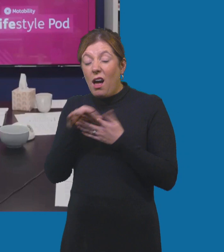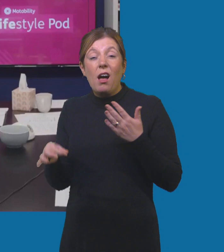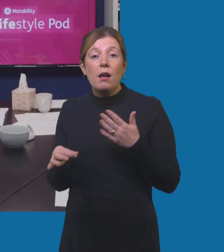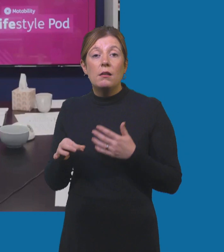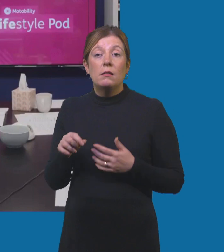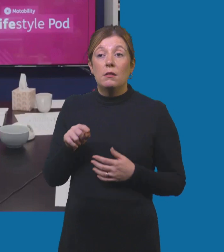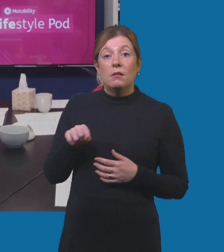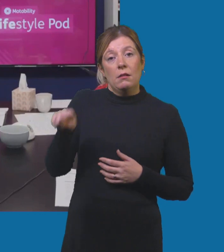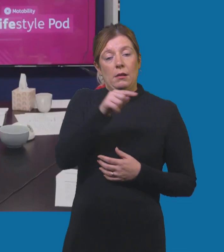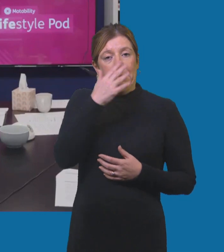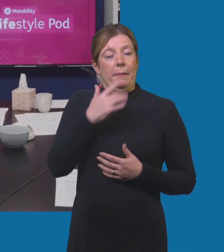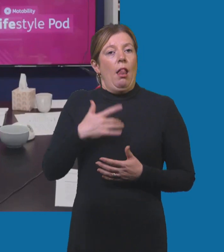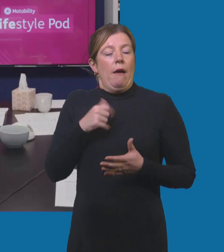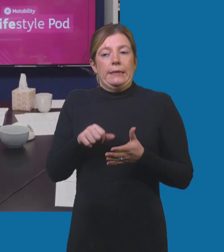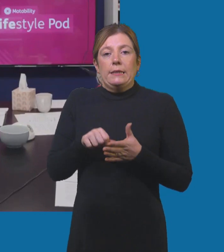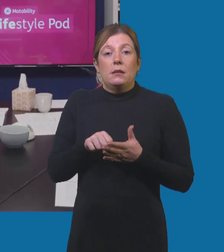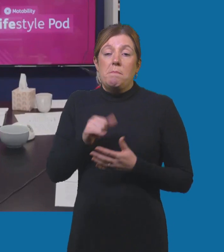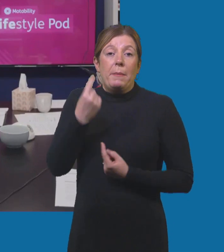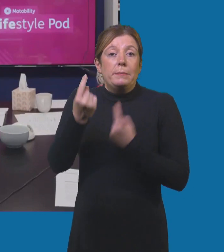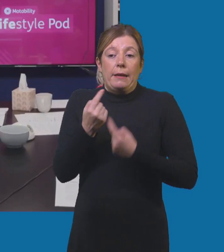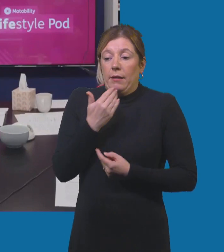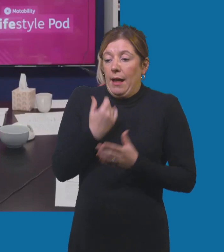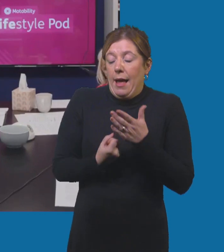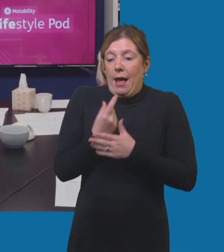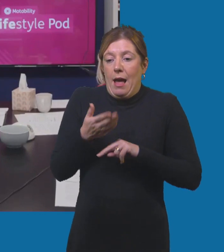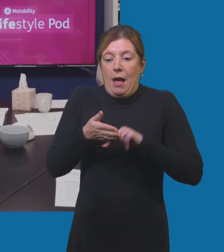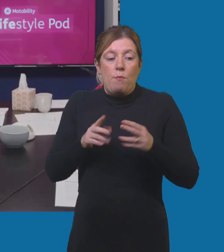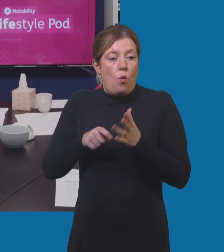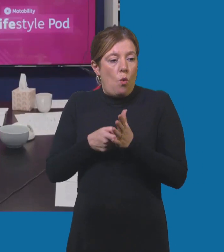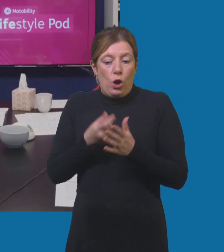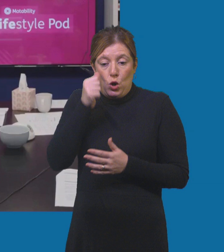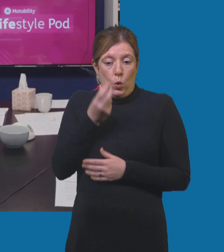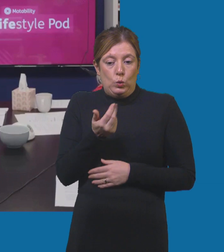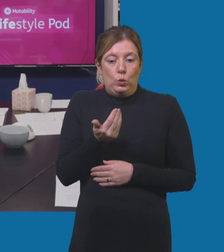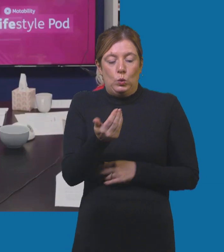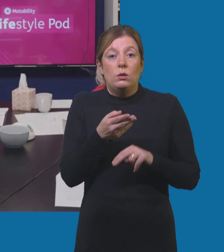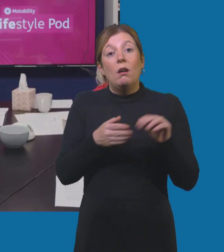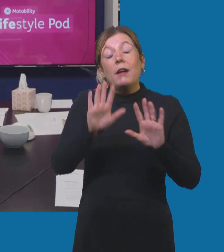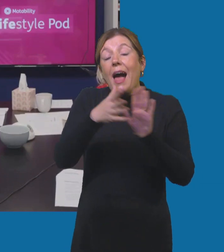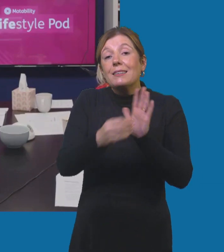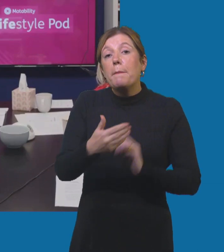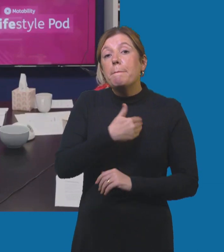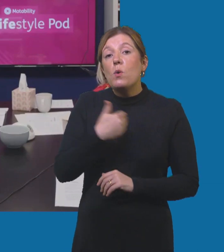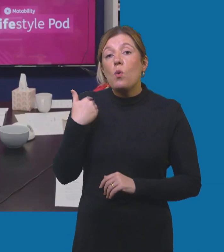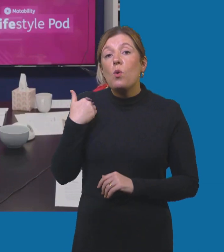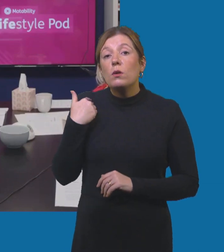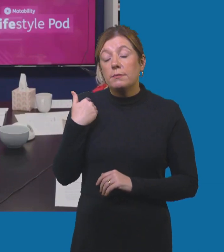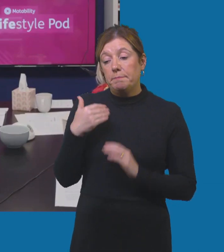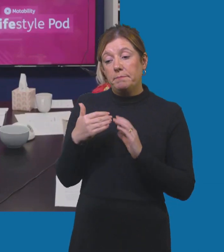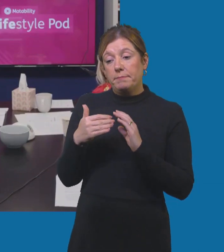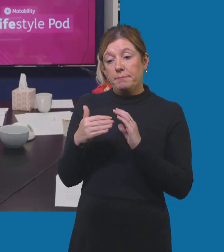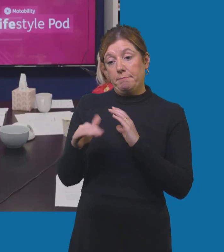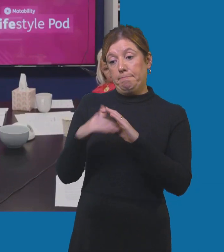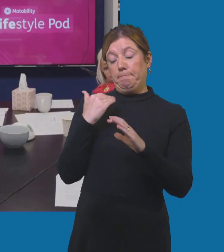new amputees or scheduled for an amputation. In fact, this morning I had to DM a guy